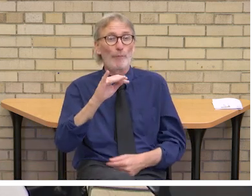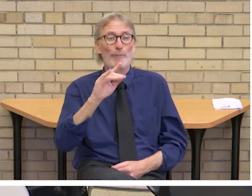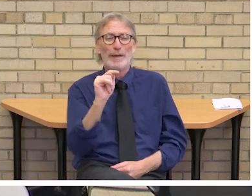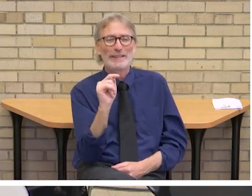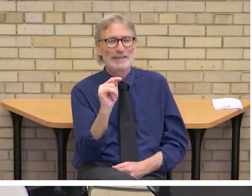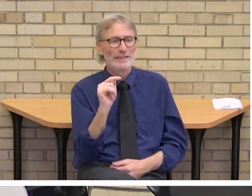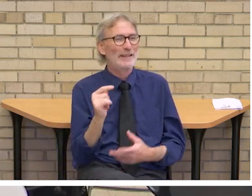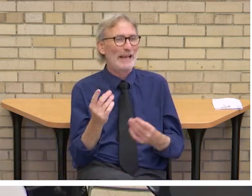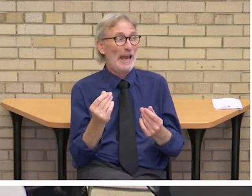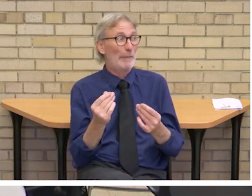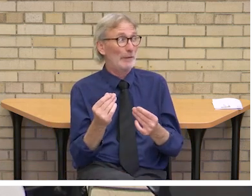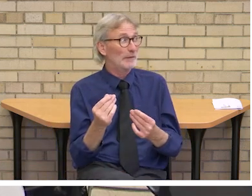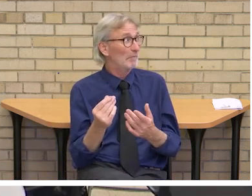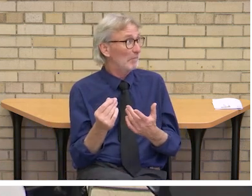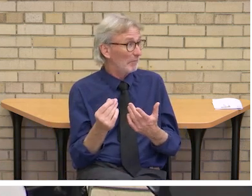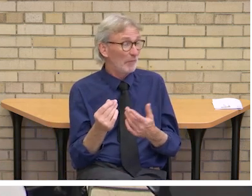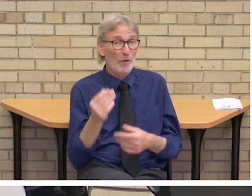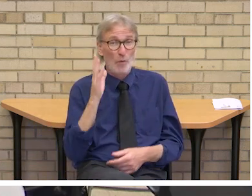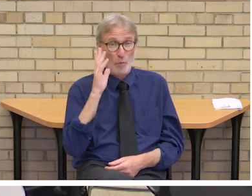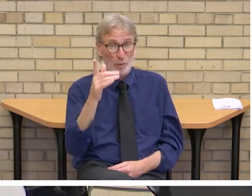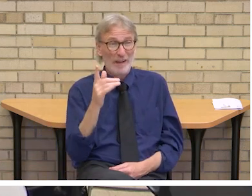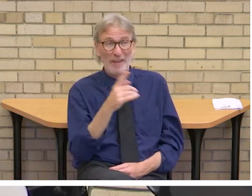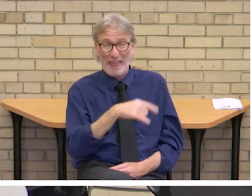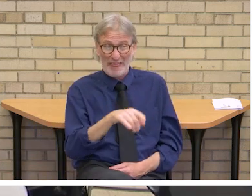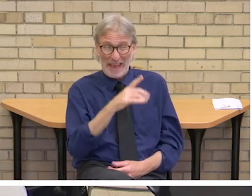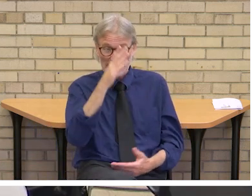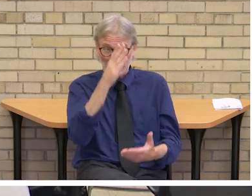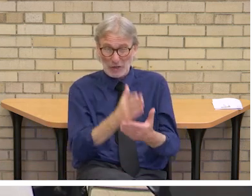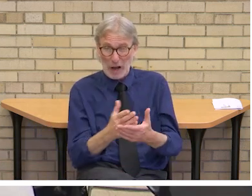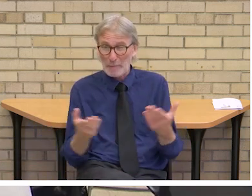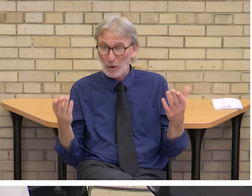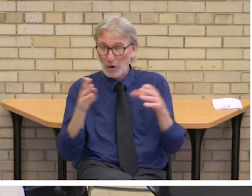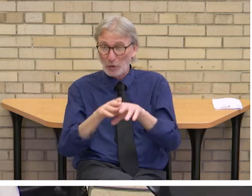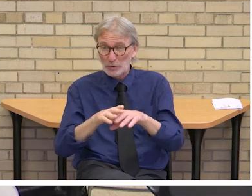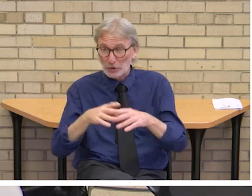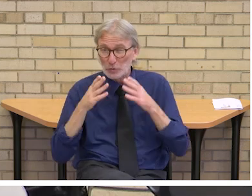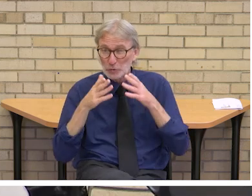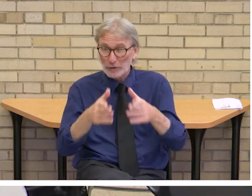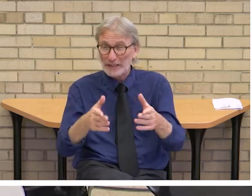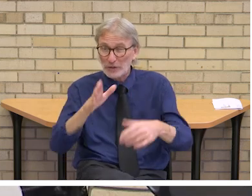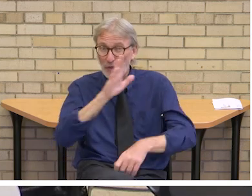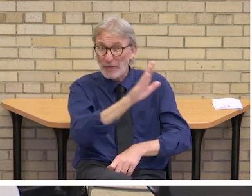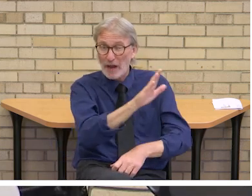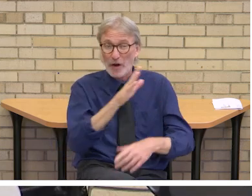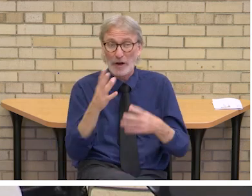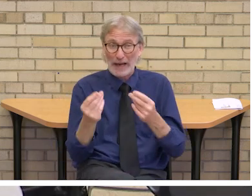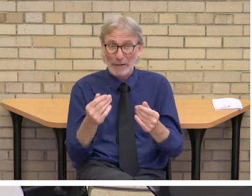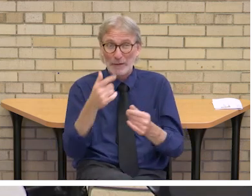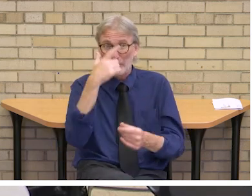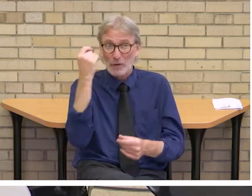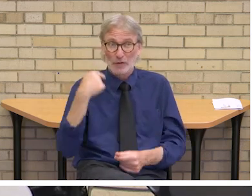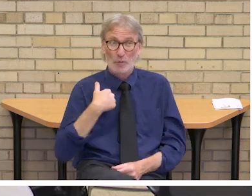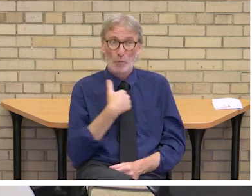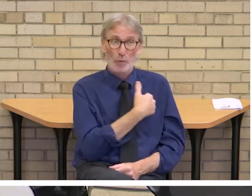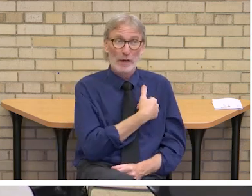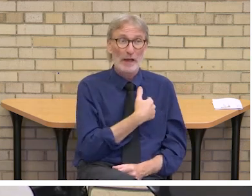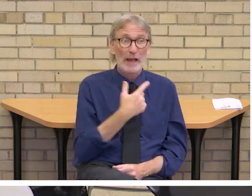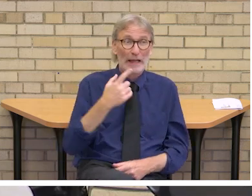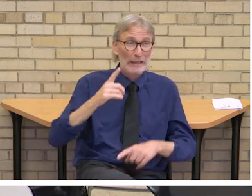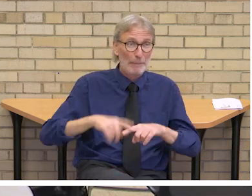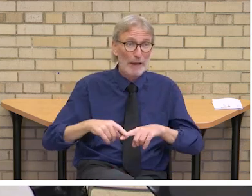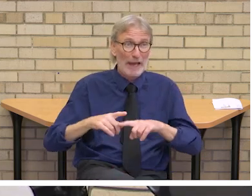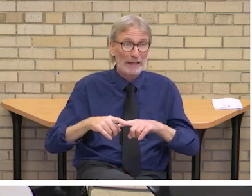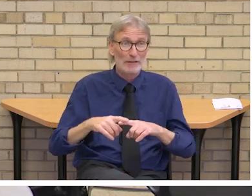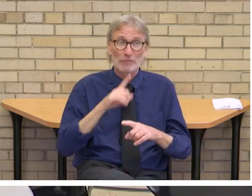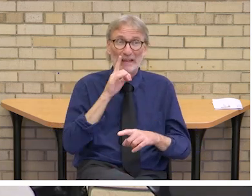going to stop closing the streets in its campus? Because we are being penned in. Oakland,